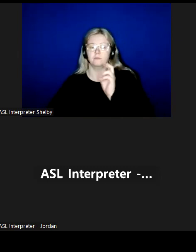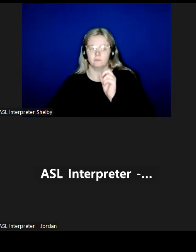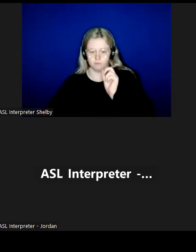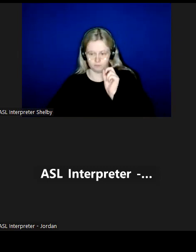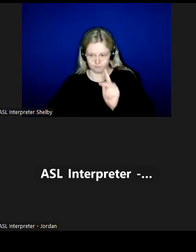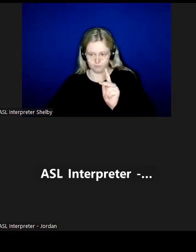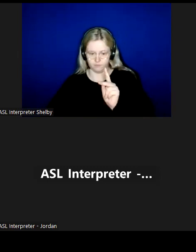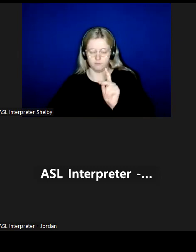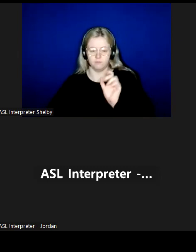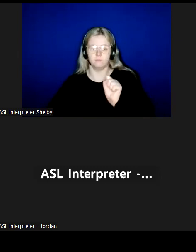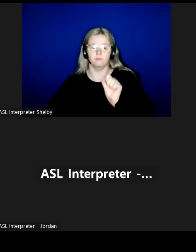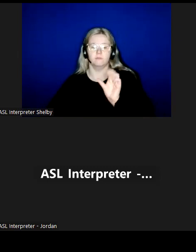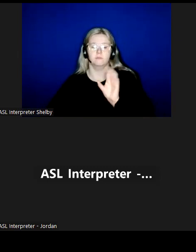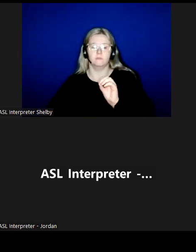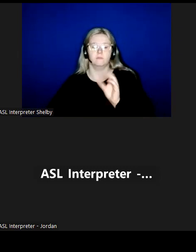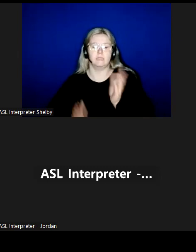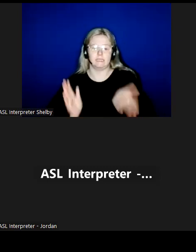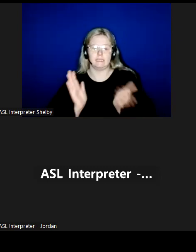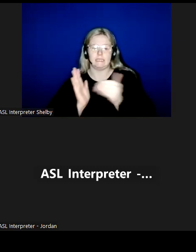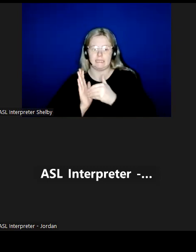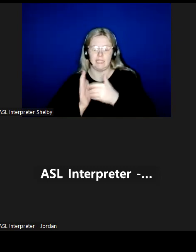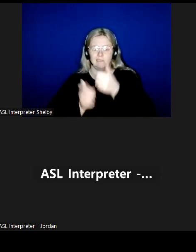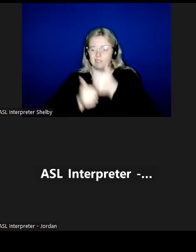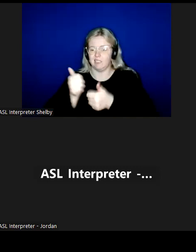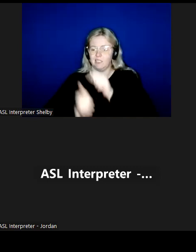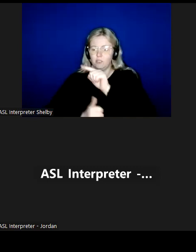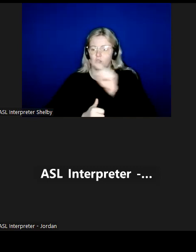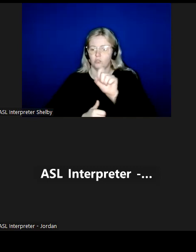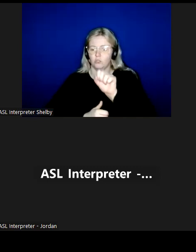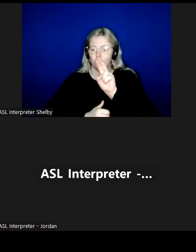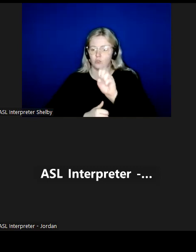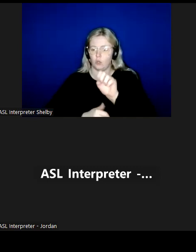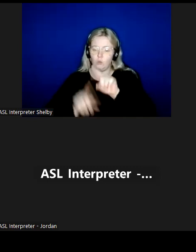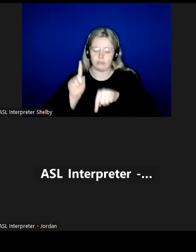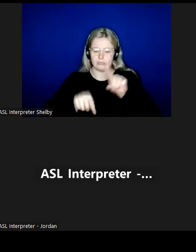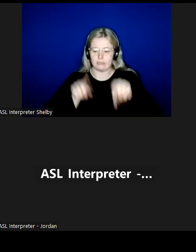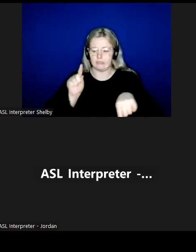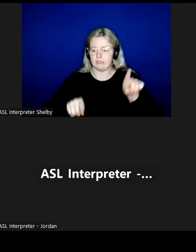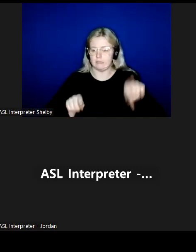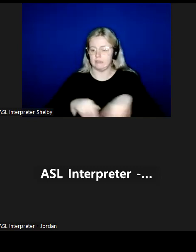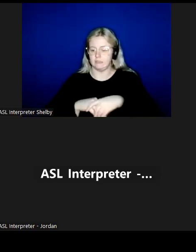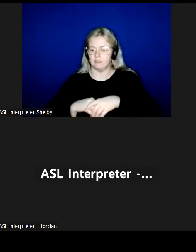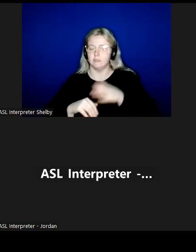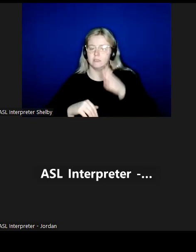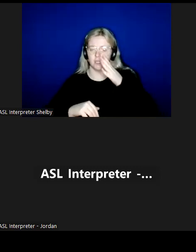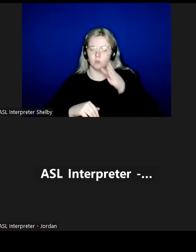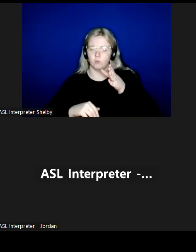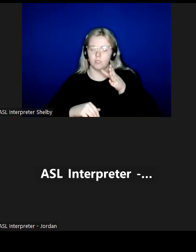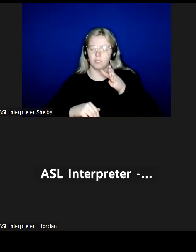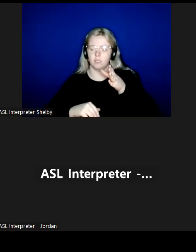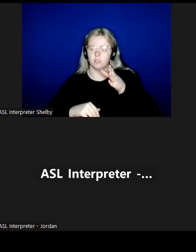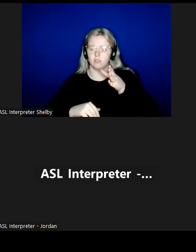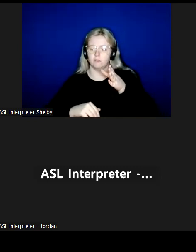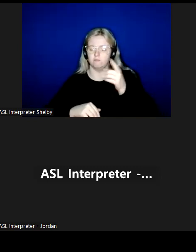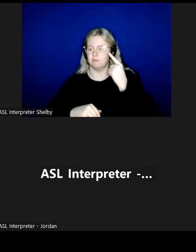So, again, like things look different in the zones, not just because, and I think that I'll probably be speaking to the most recent question